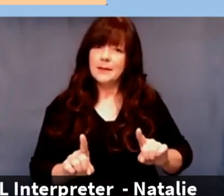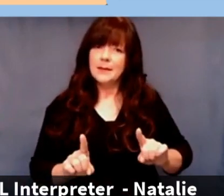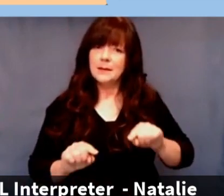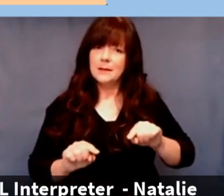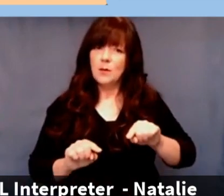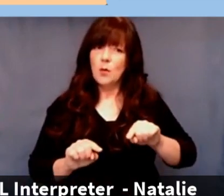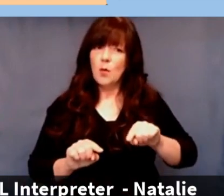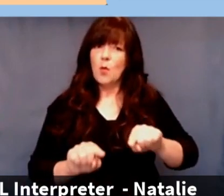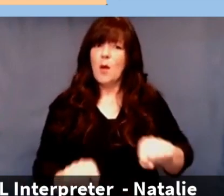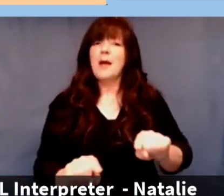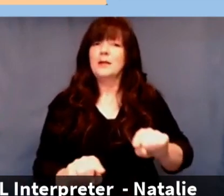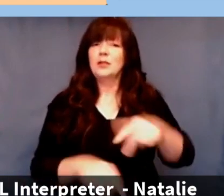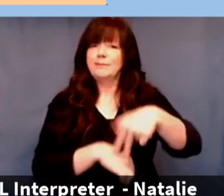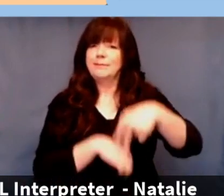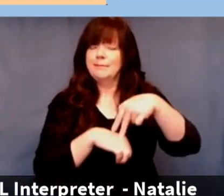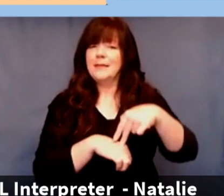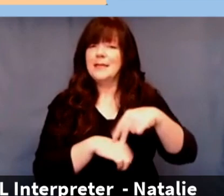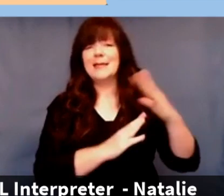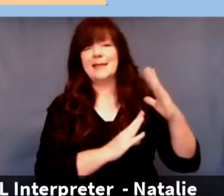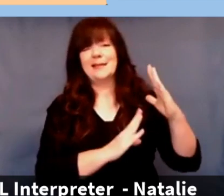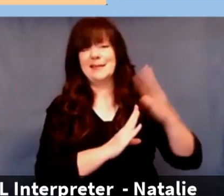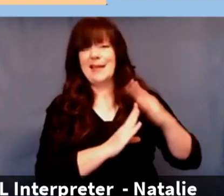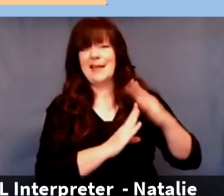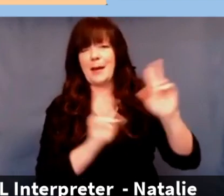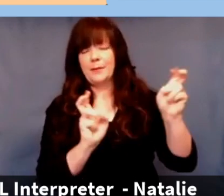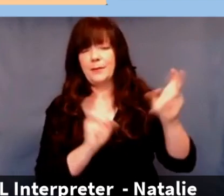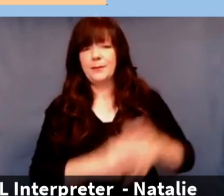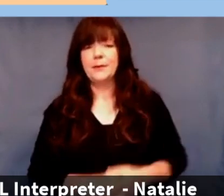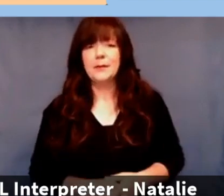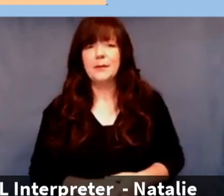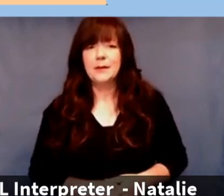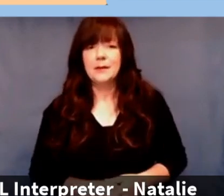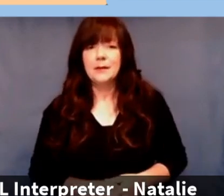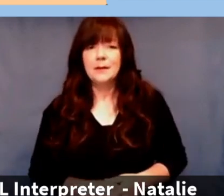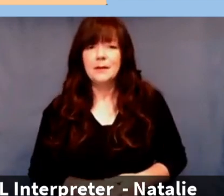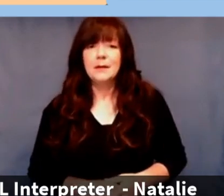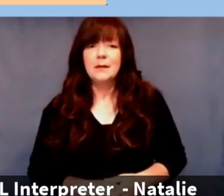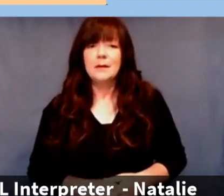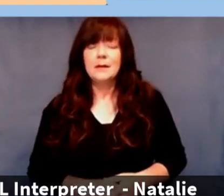time. That's a timeout. It was a timeout. Yeah. She had to take like